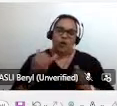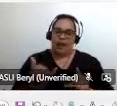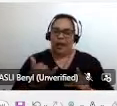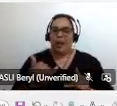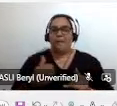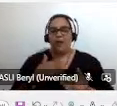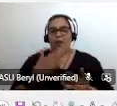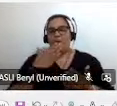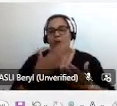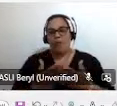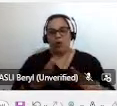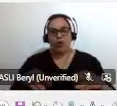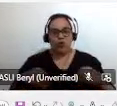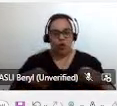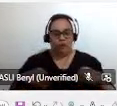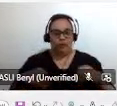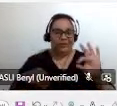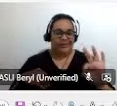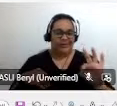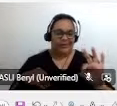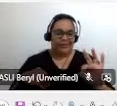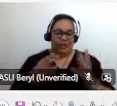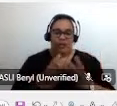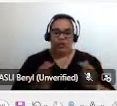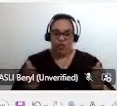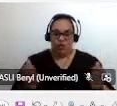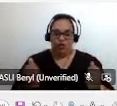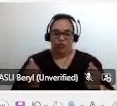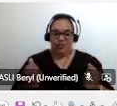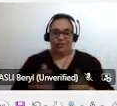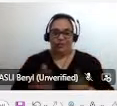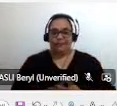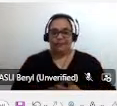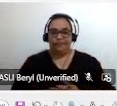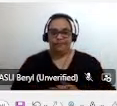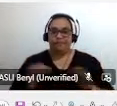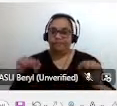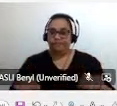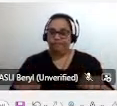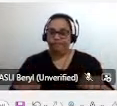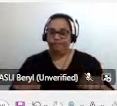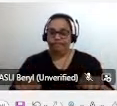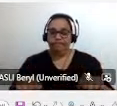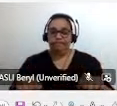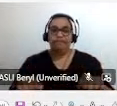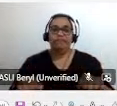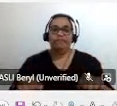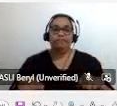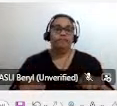I propose adoption of those resolutions as well. Agreed?